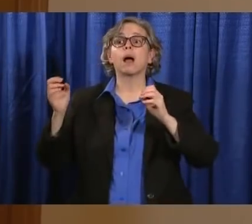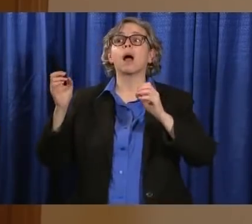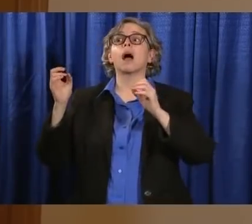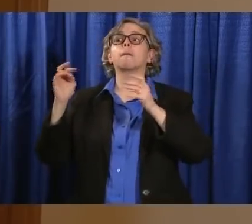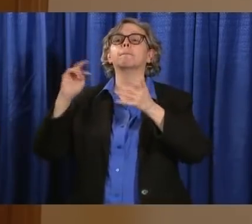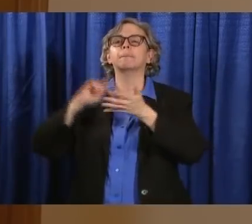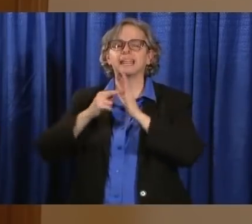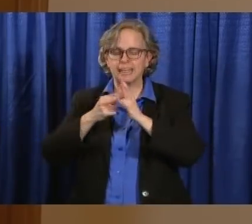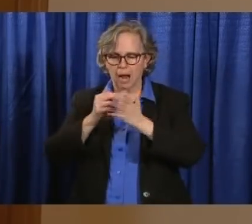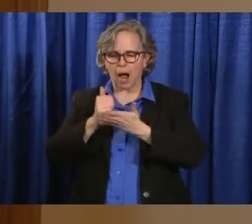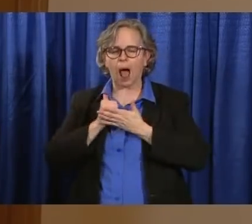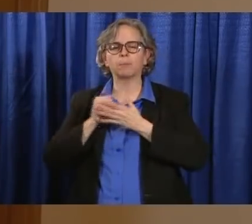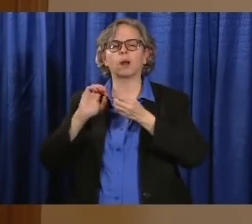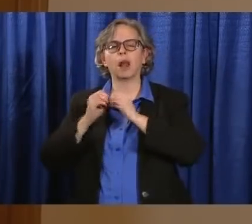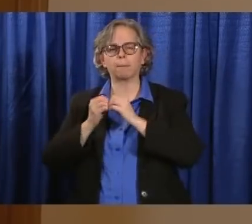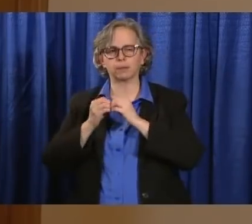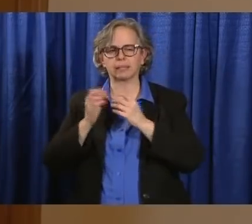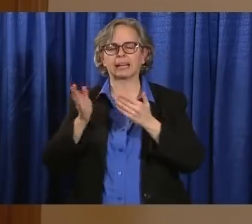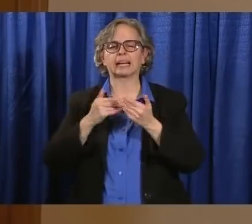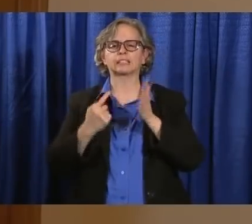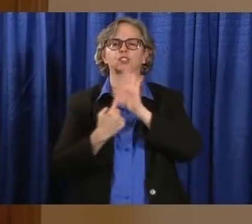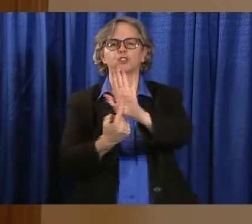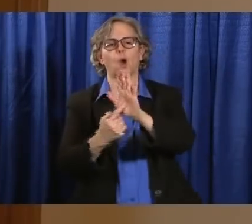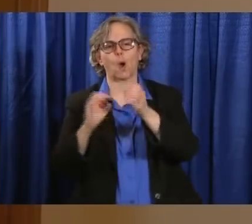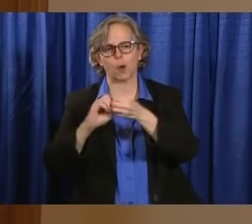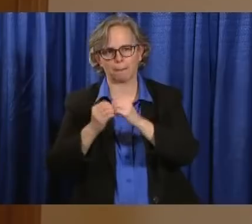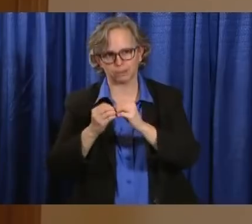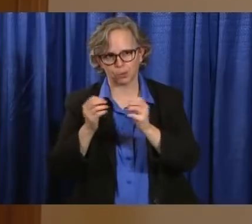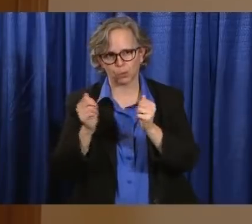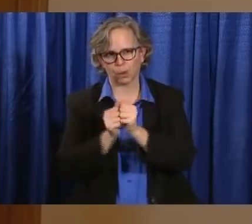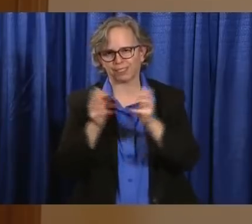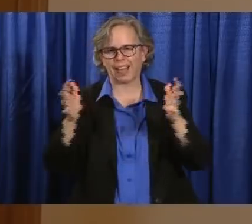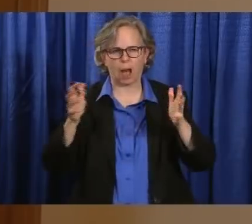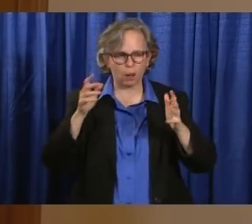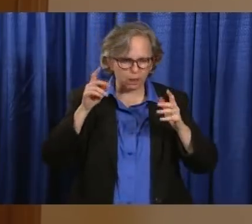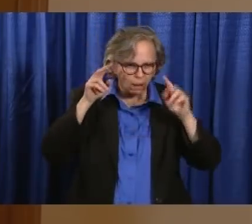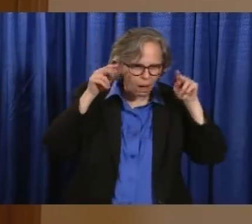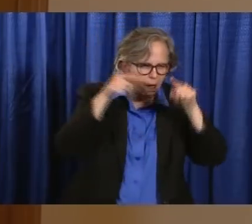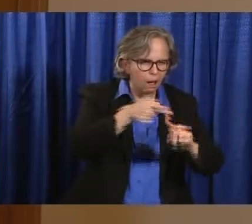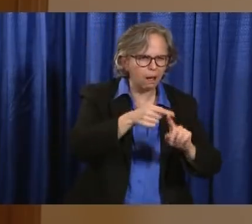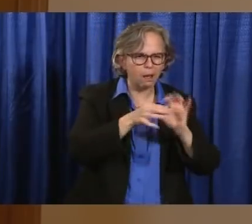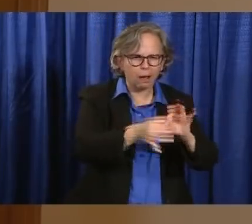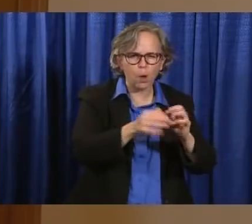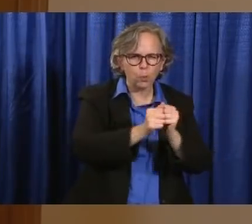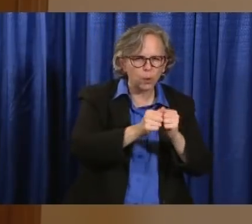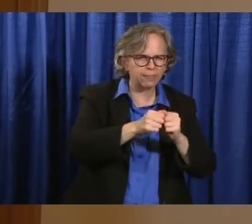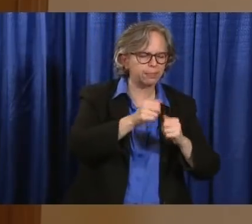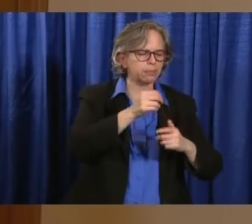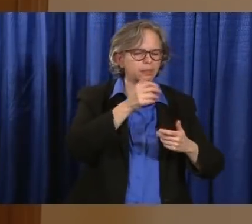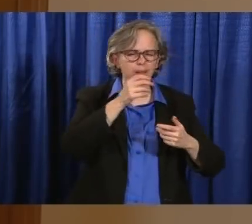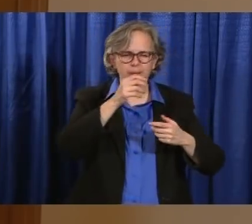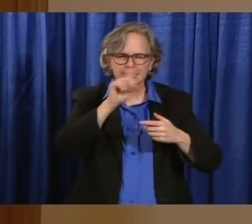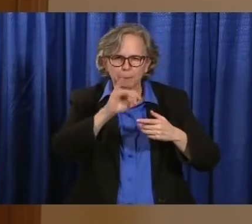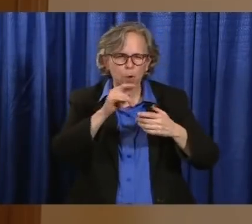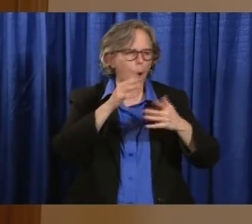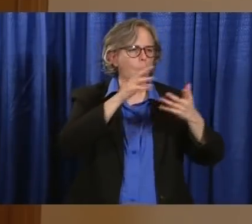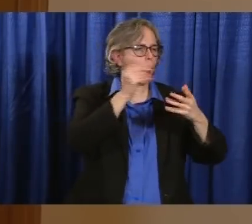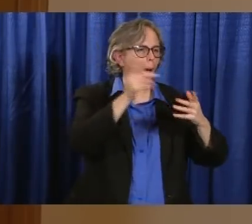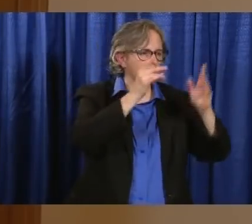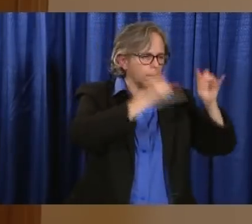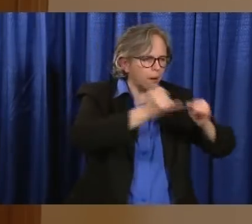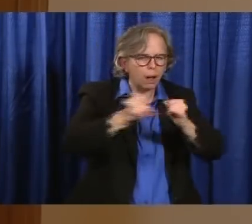doesn't de-identify someone. So I appreciate everyone's patience as we try to get that data out to you. A